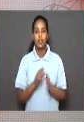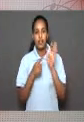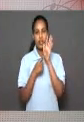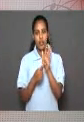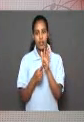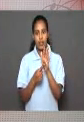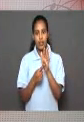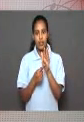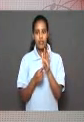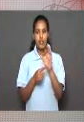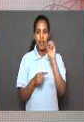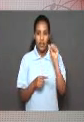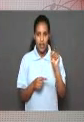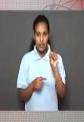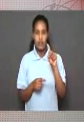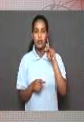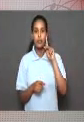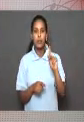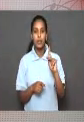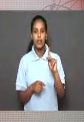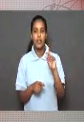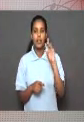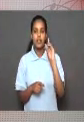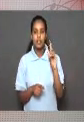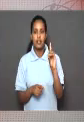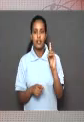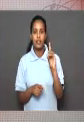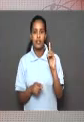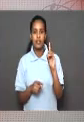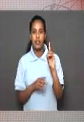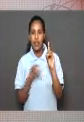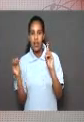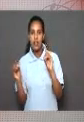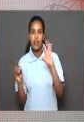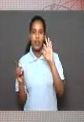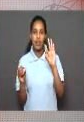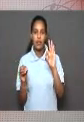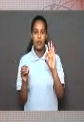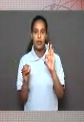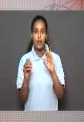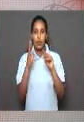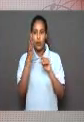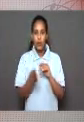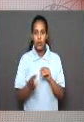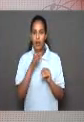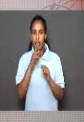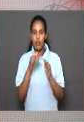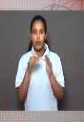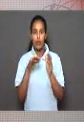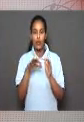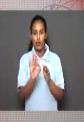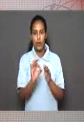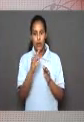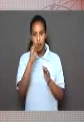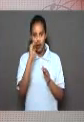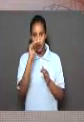Indicate where the S, P, D, and F blocks are located and label them